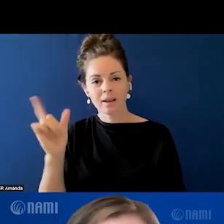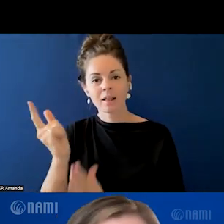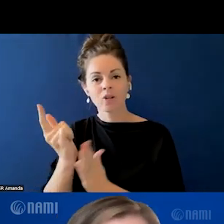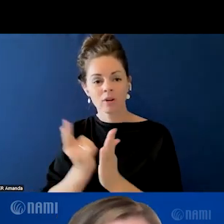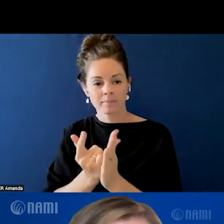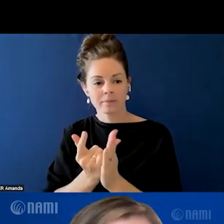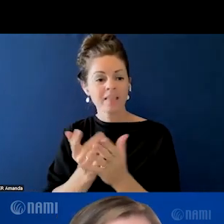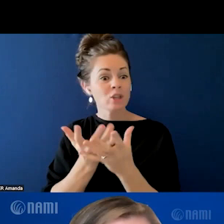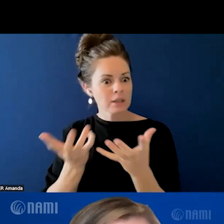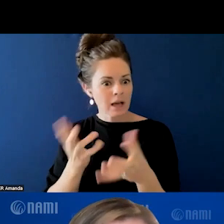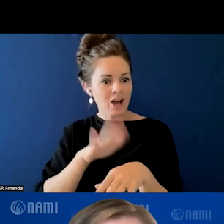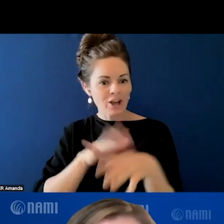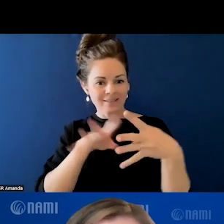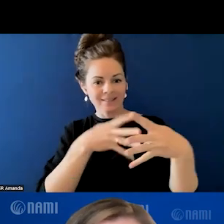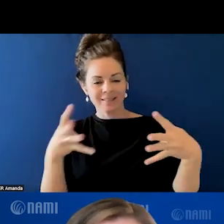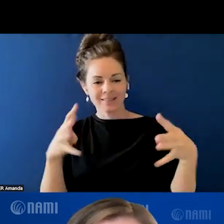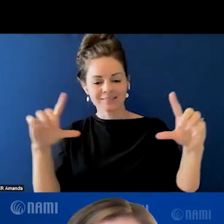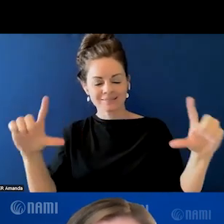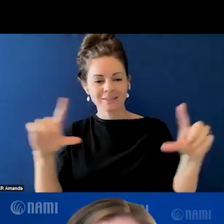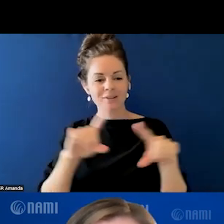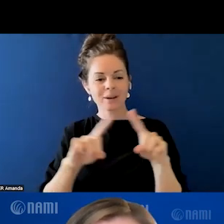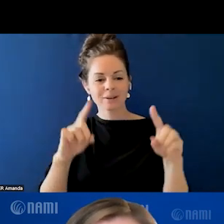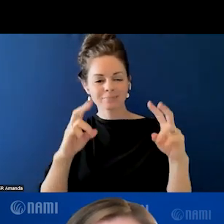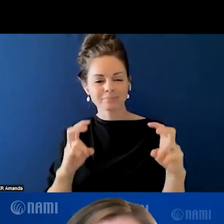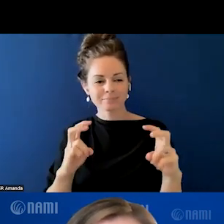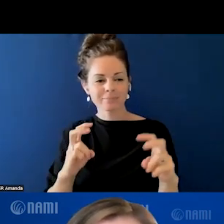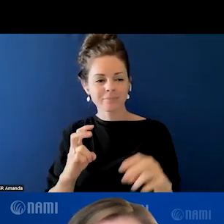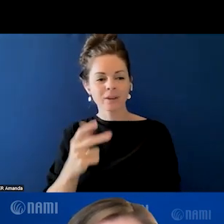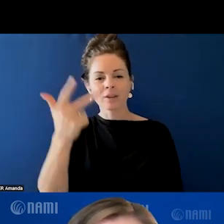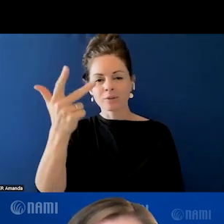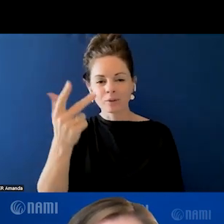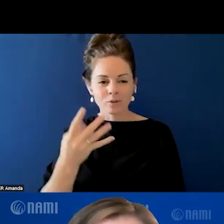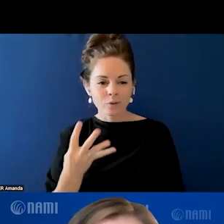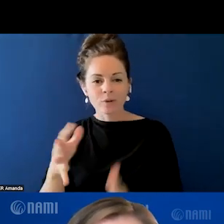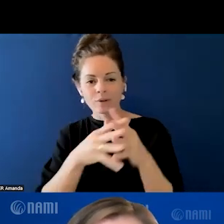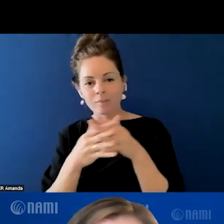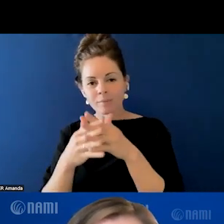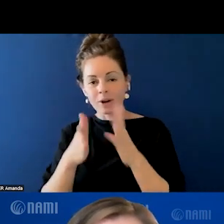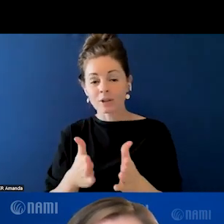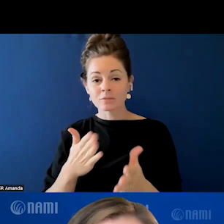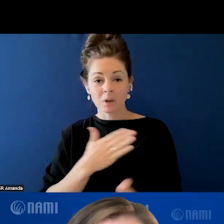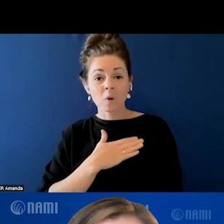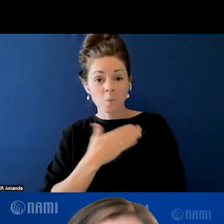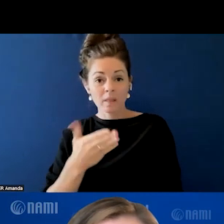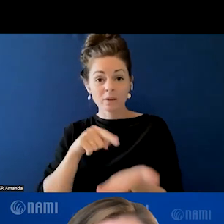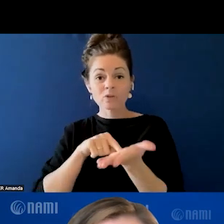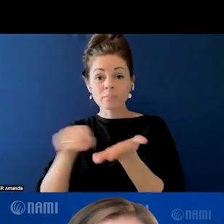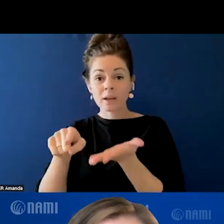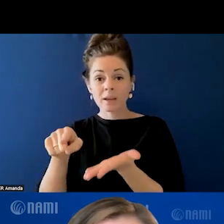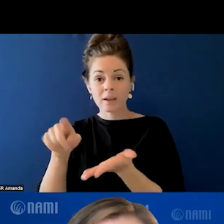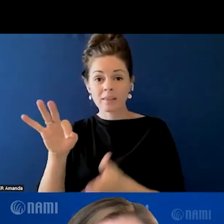on this slide, but breaking it down a bit, we found that 3 in 4 Americans are willing to pay a 988